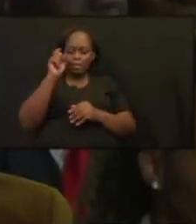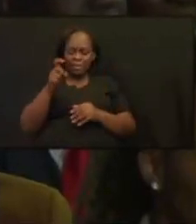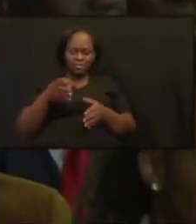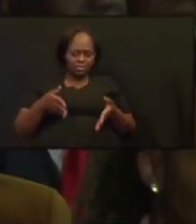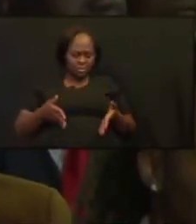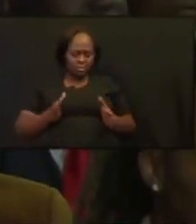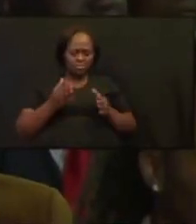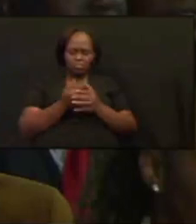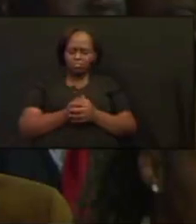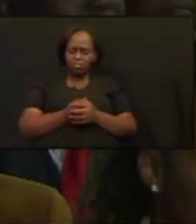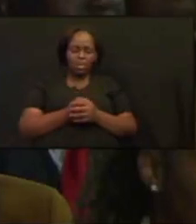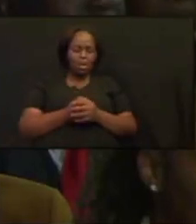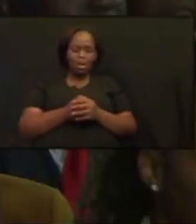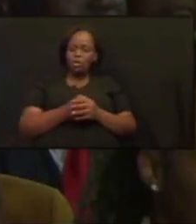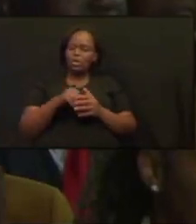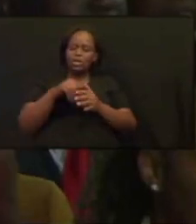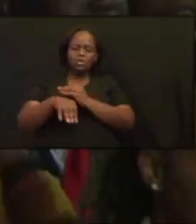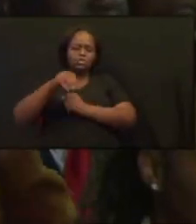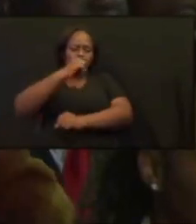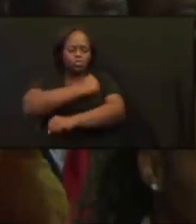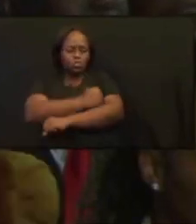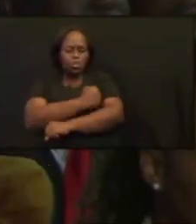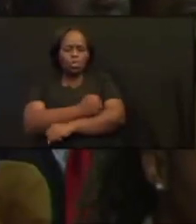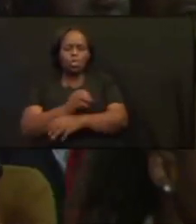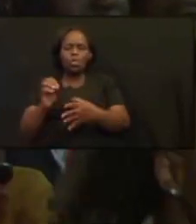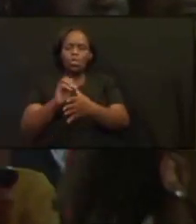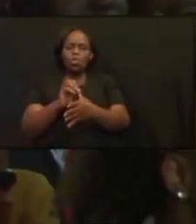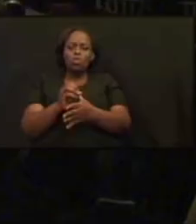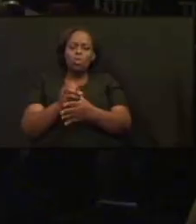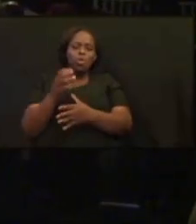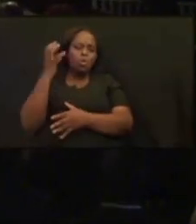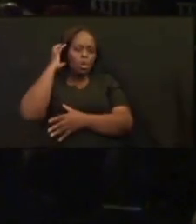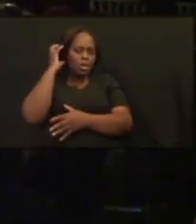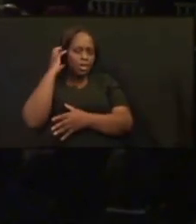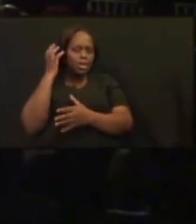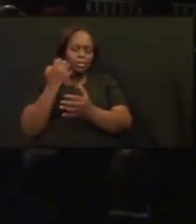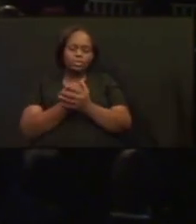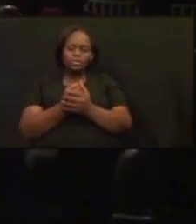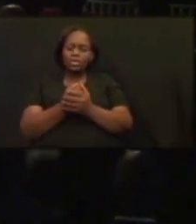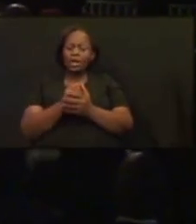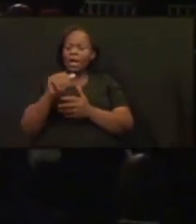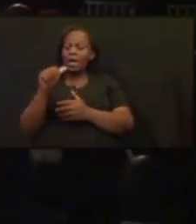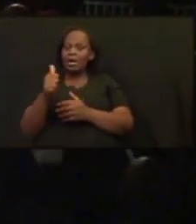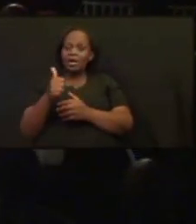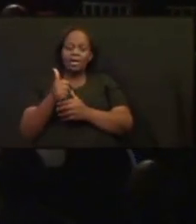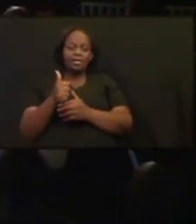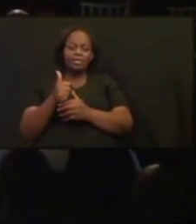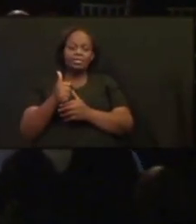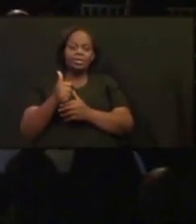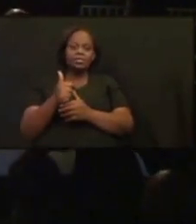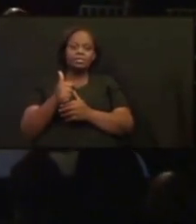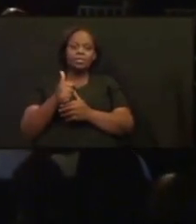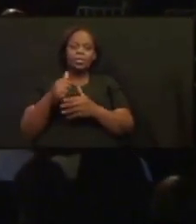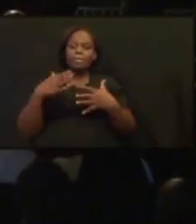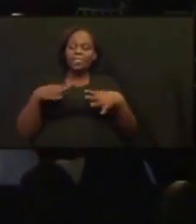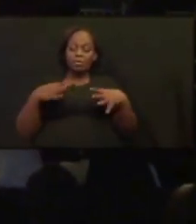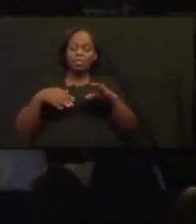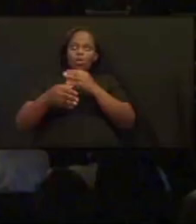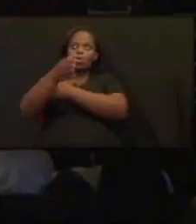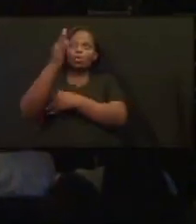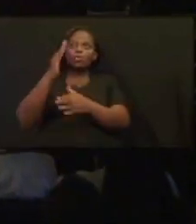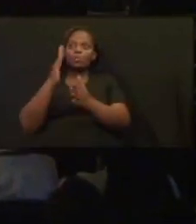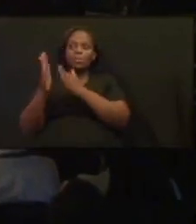the streets, in the schools, your campuses. Some of you, God is preparing you as witnesses, even in